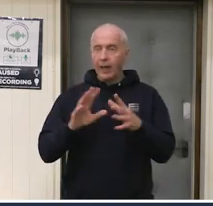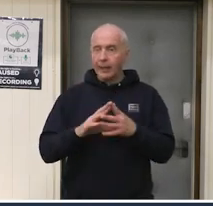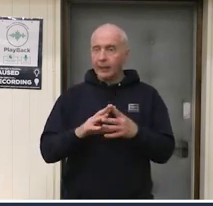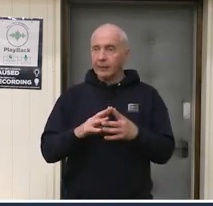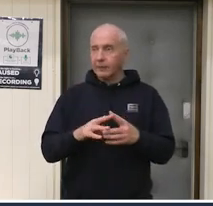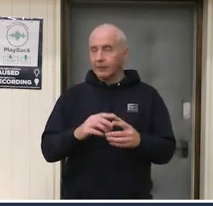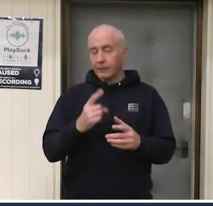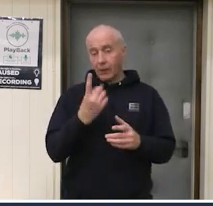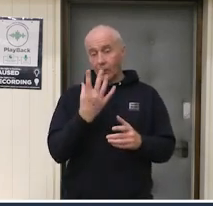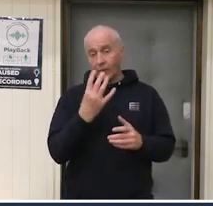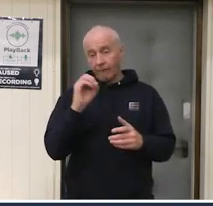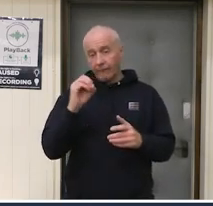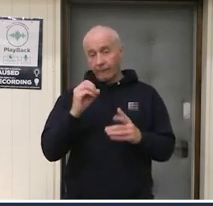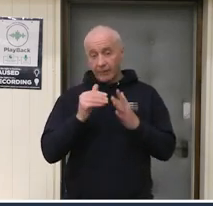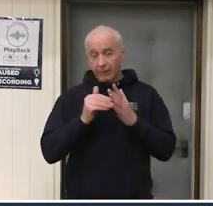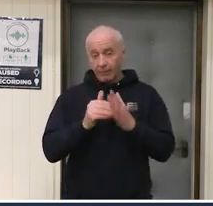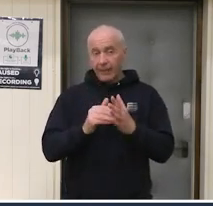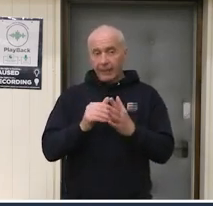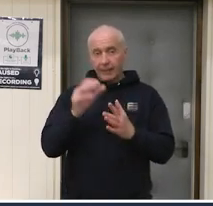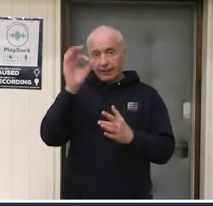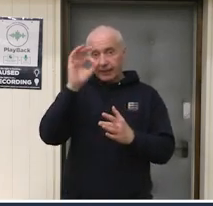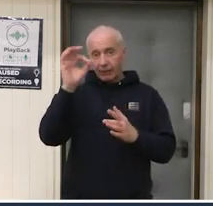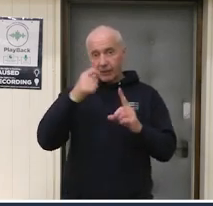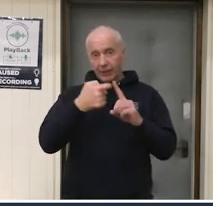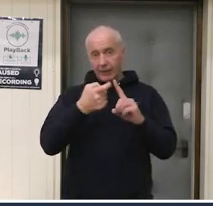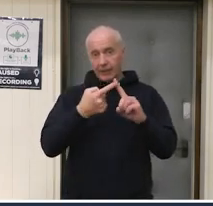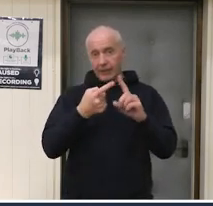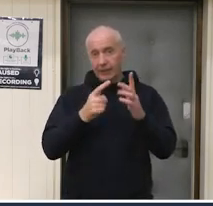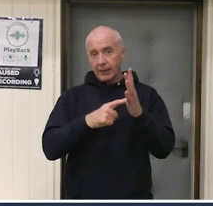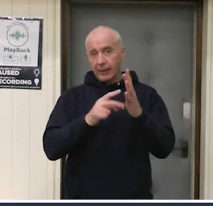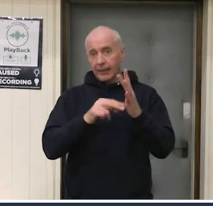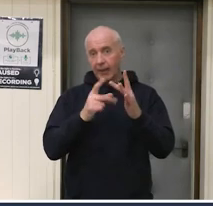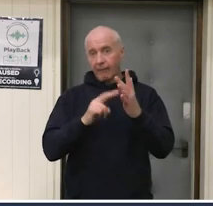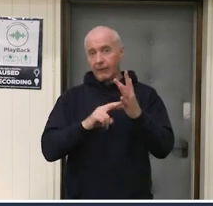150 million degree Kelvin plasmas.